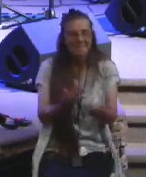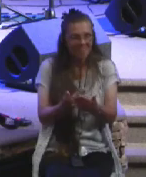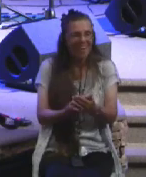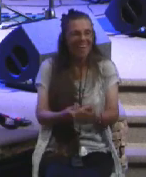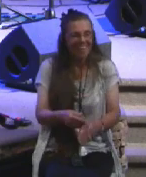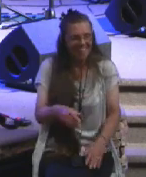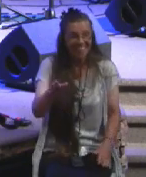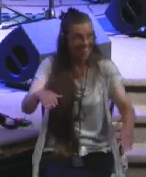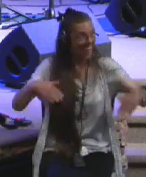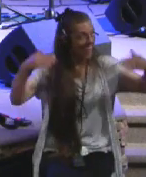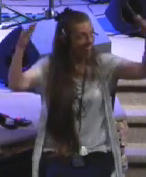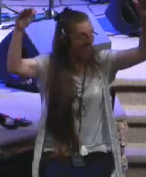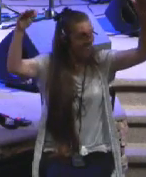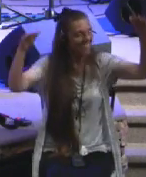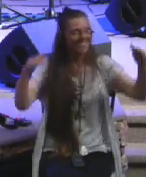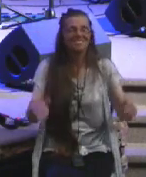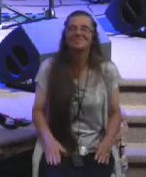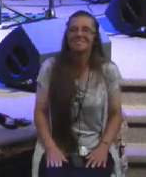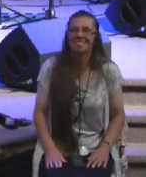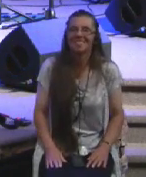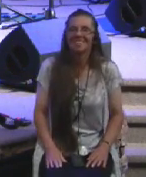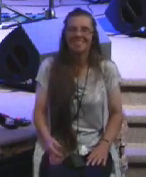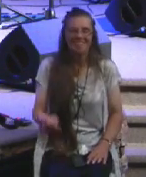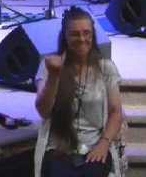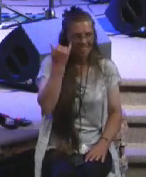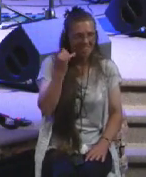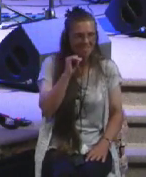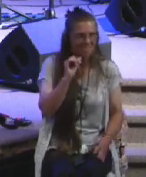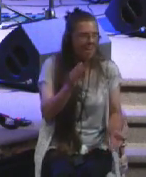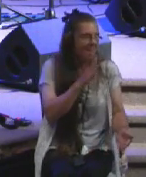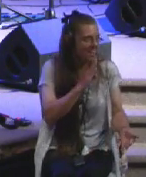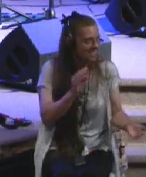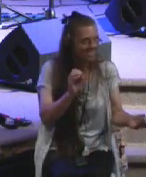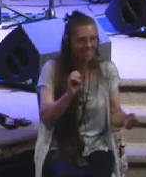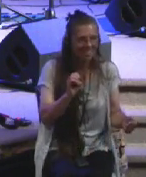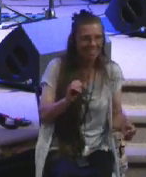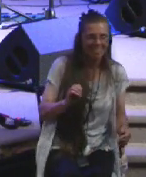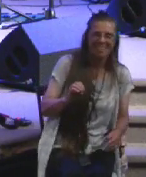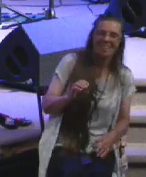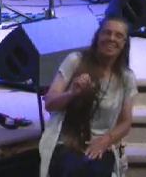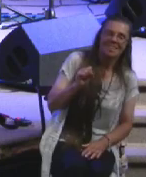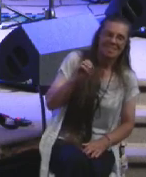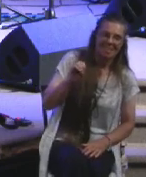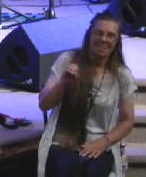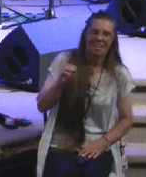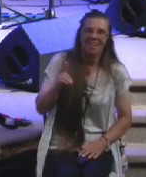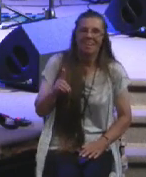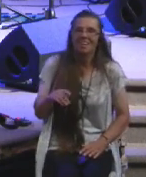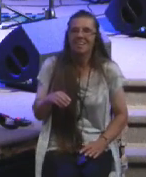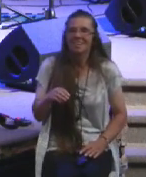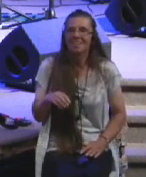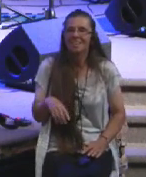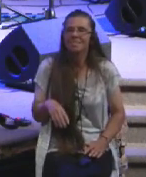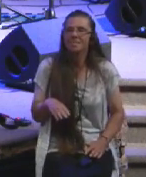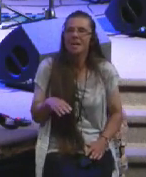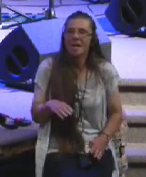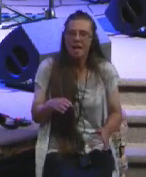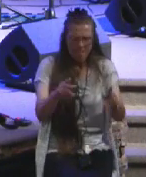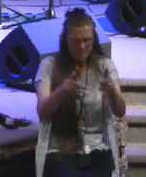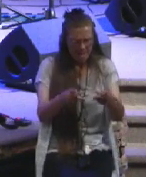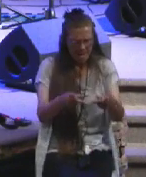did. One if by land, two if by sea. Now, the Germans had a thing in World War II called the Enigma machines. The